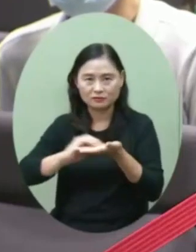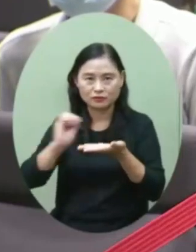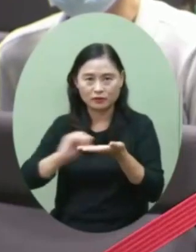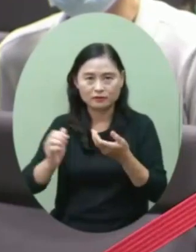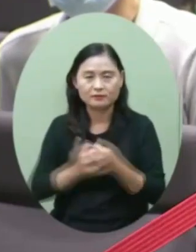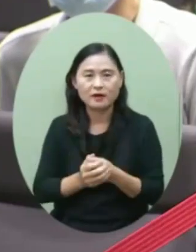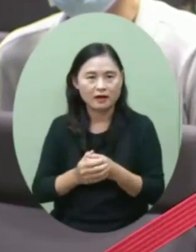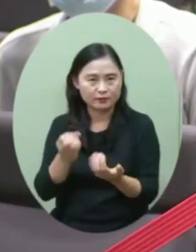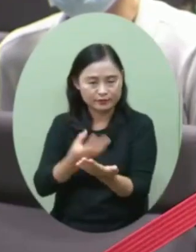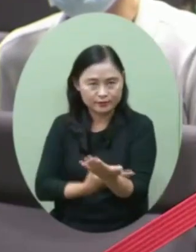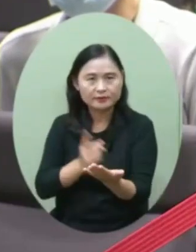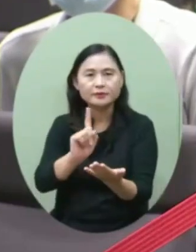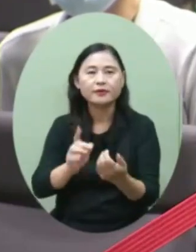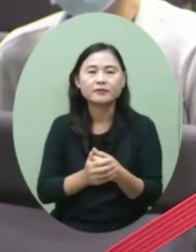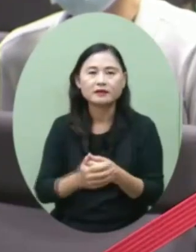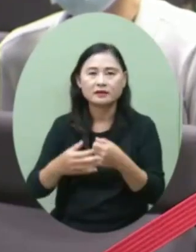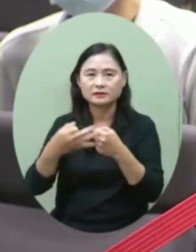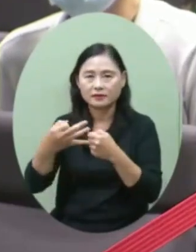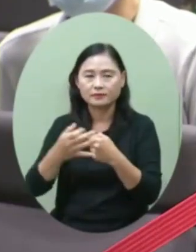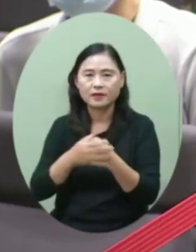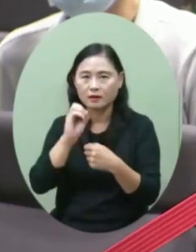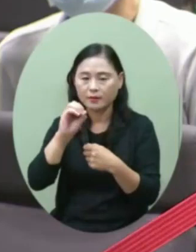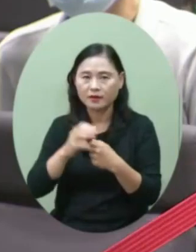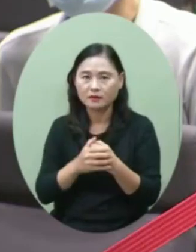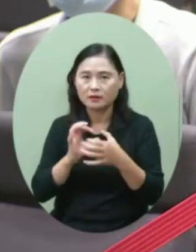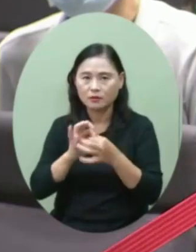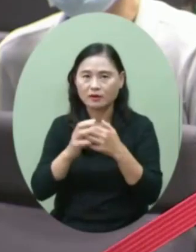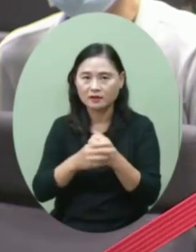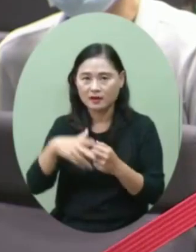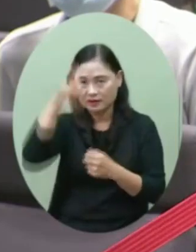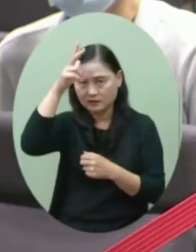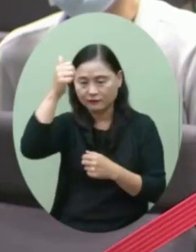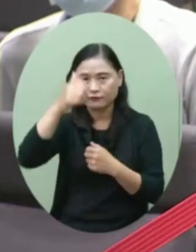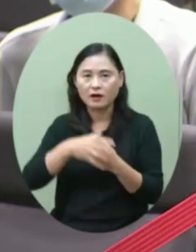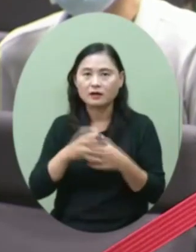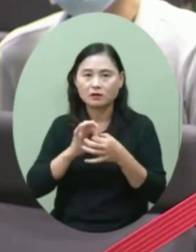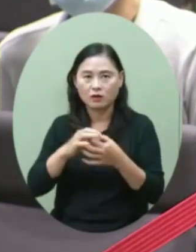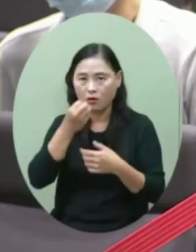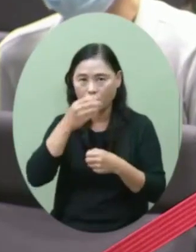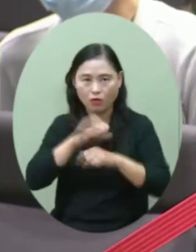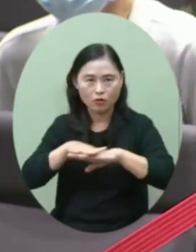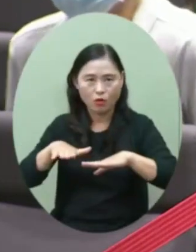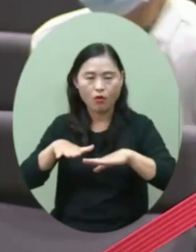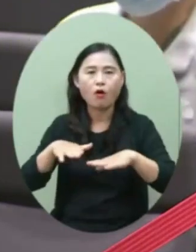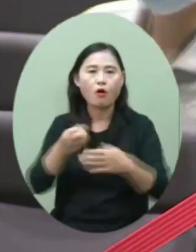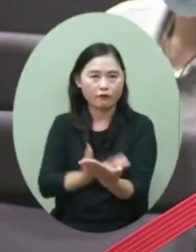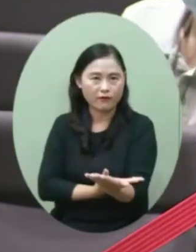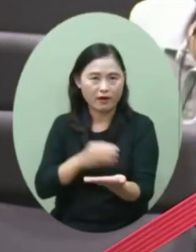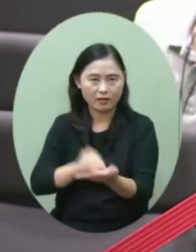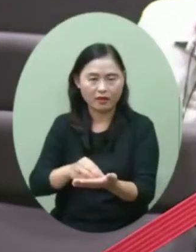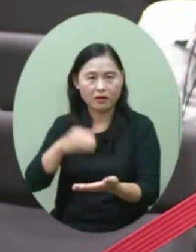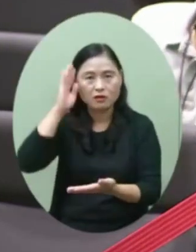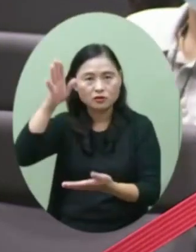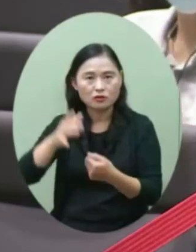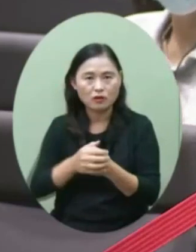future development? And you say the law is to further improve upon the one country, two systems. Can explain the details. And a third